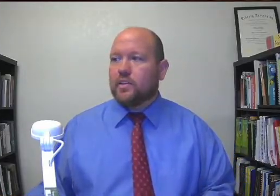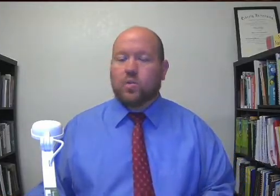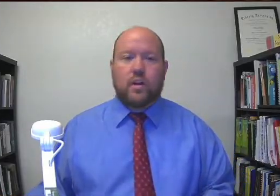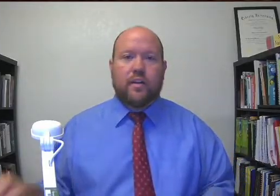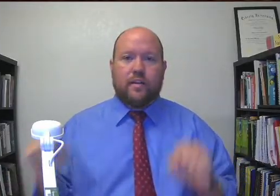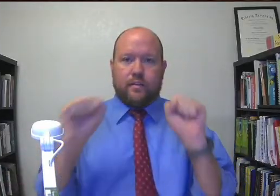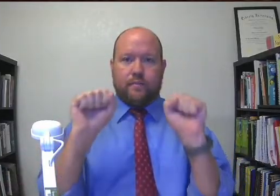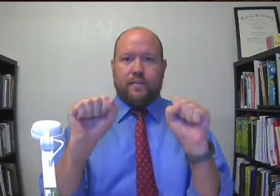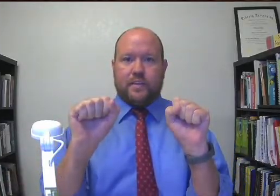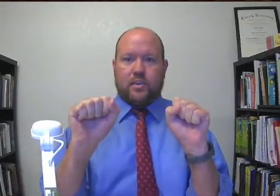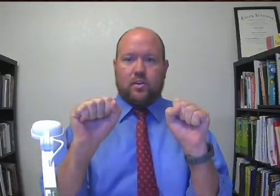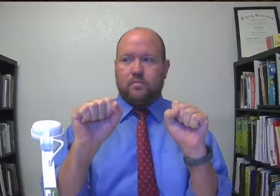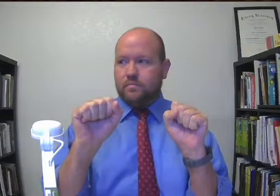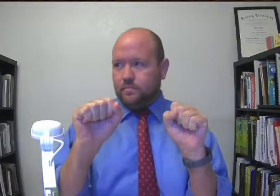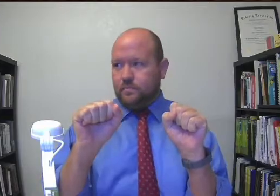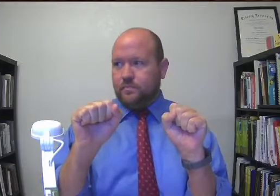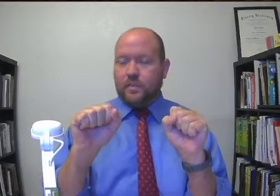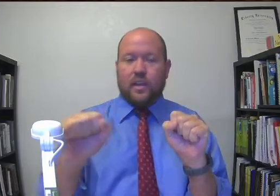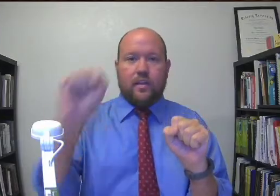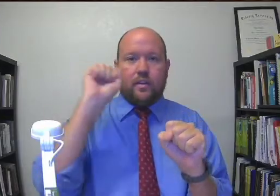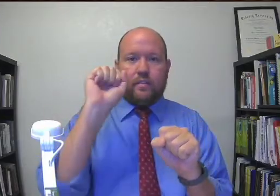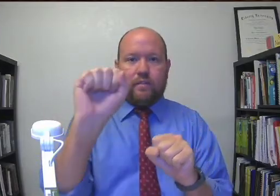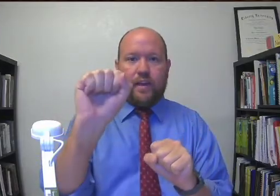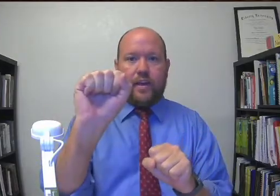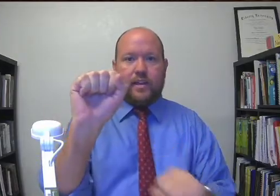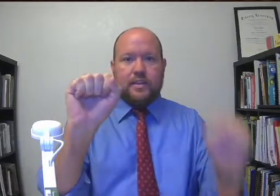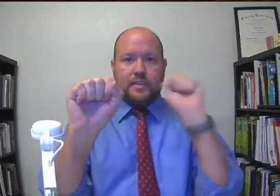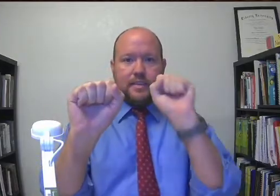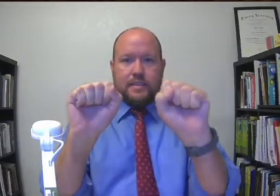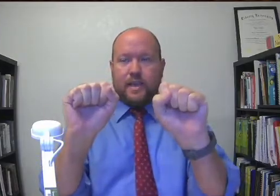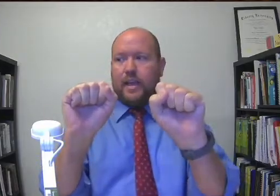Age. Next word, physical.